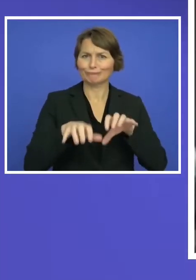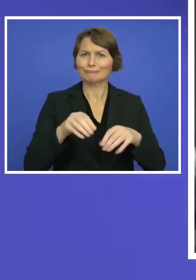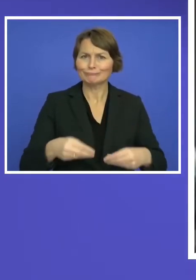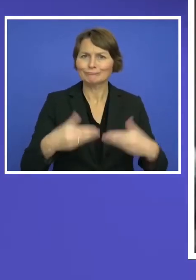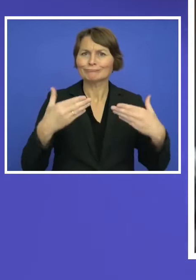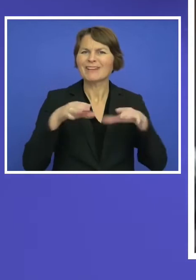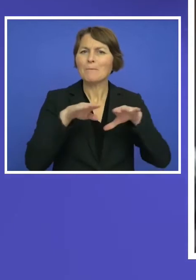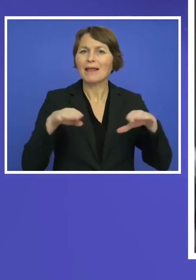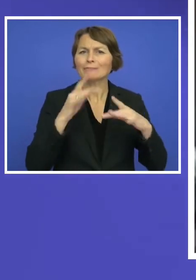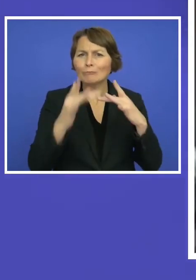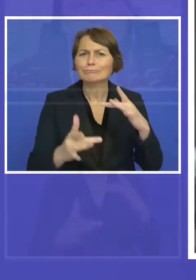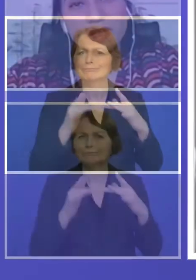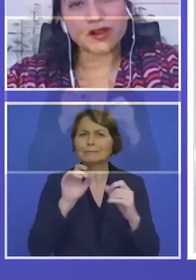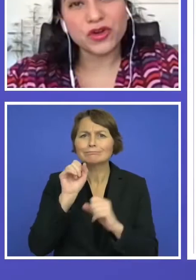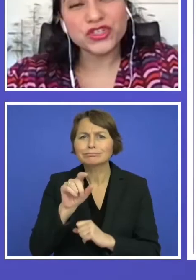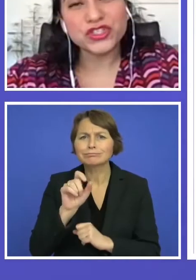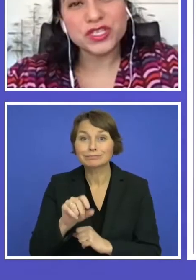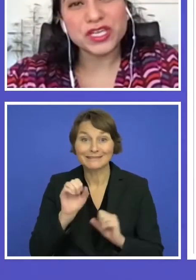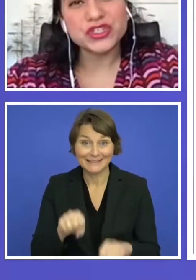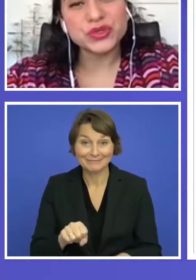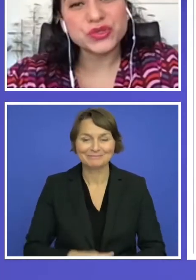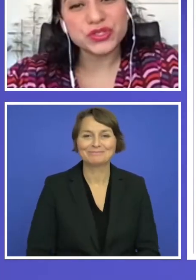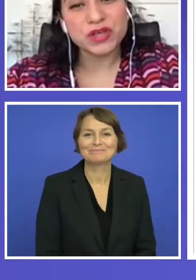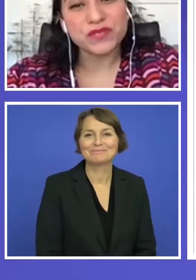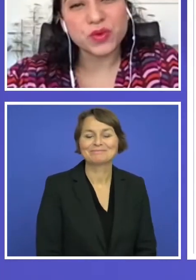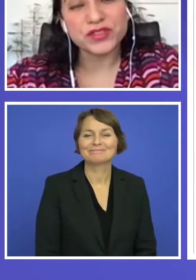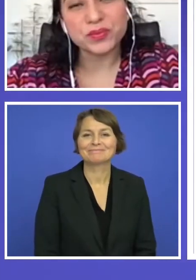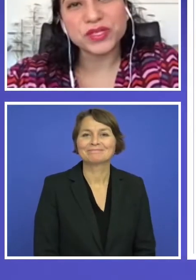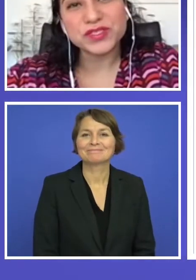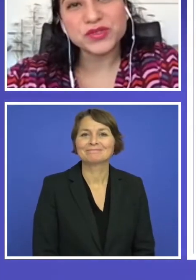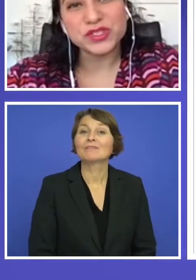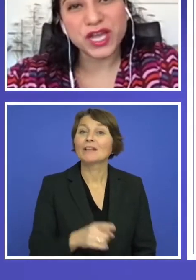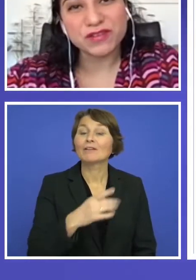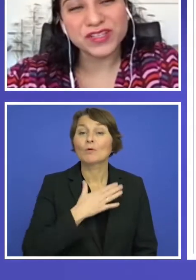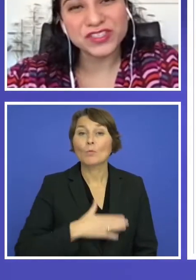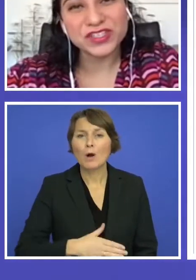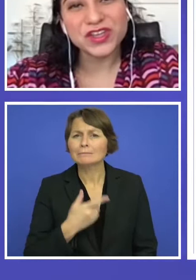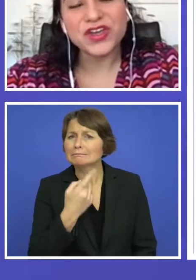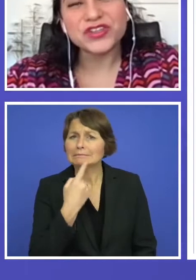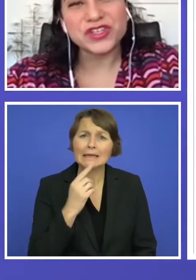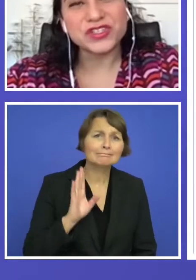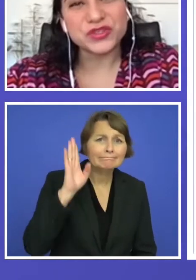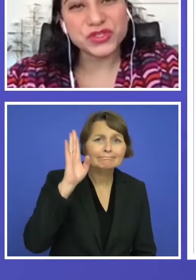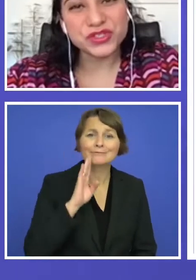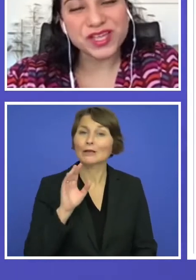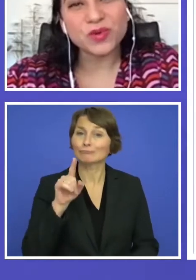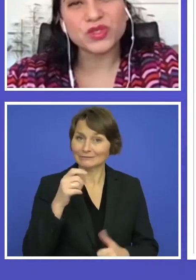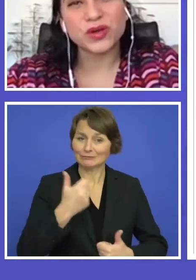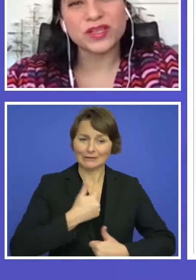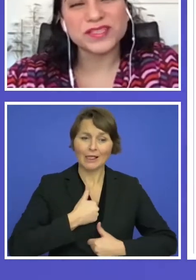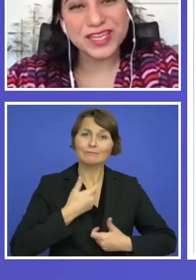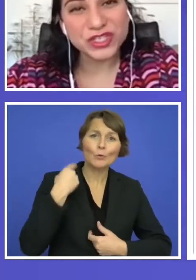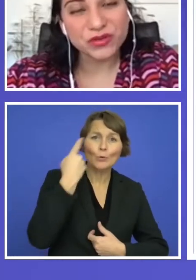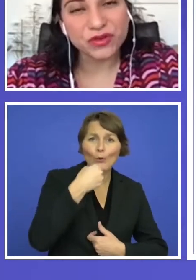Second, we also really want to encourage you to introduce yourself as well. So please use the chat function to introduce yourself,